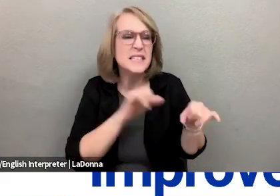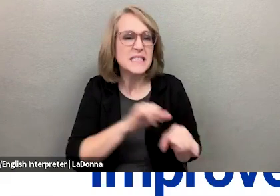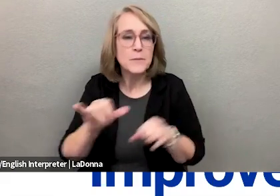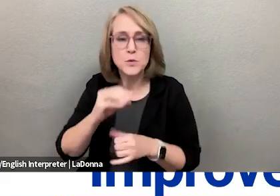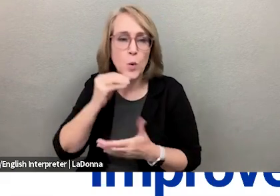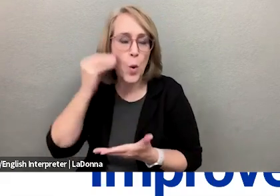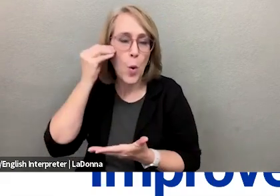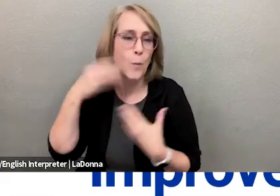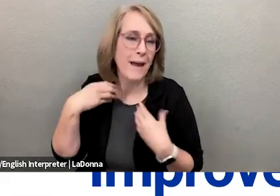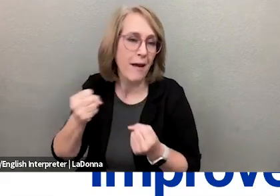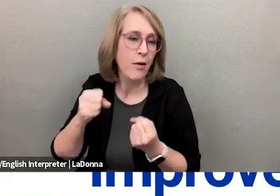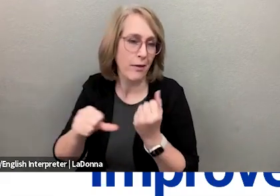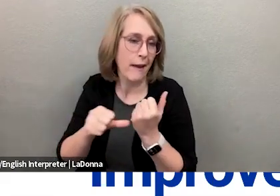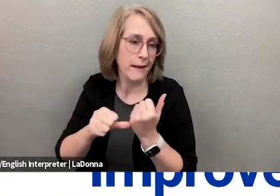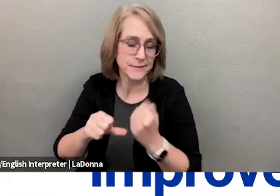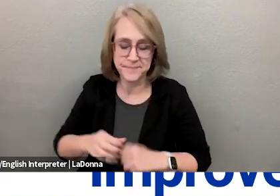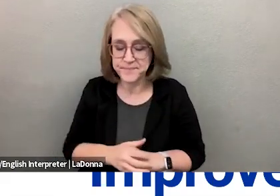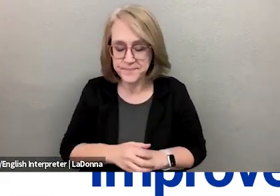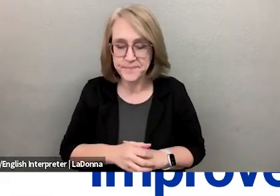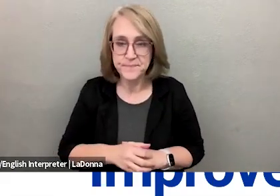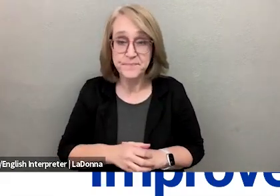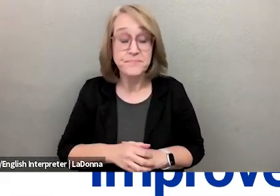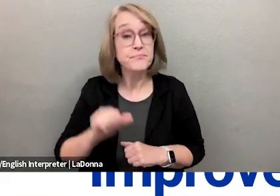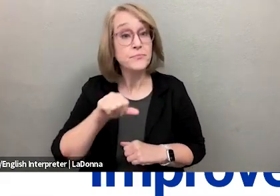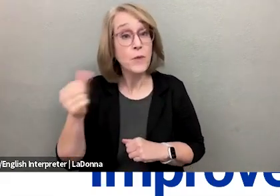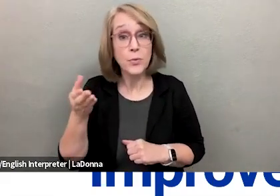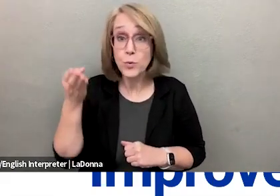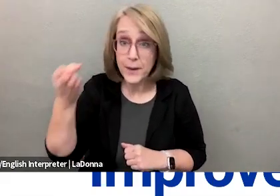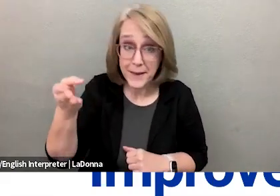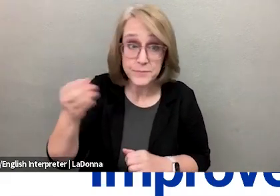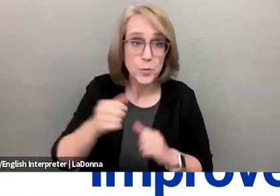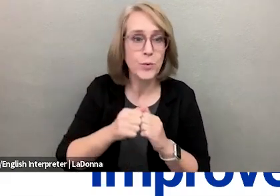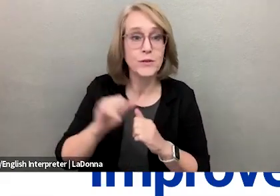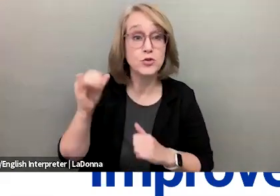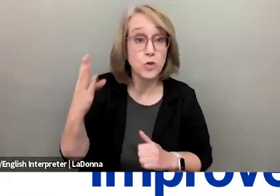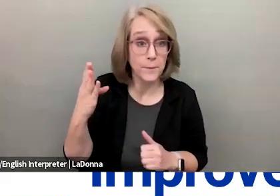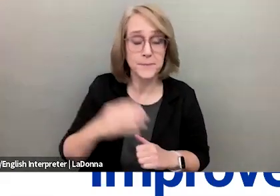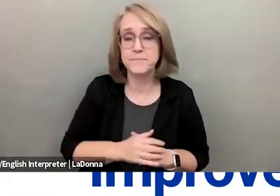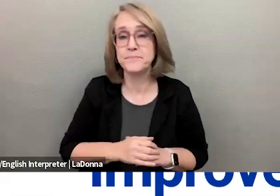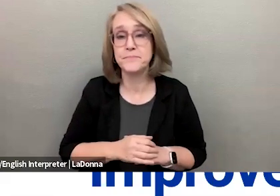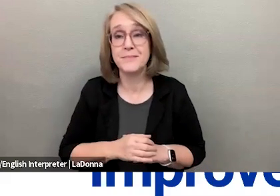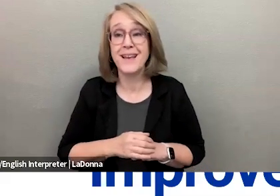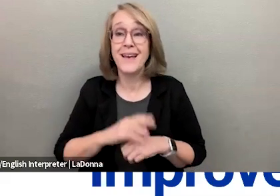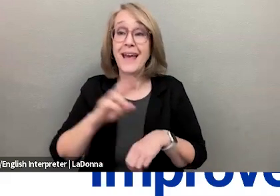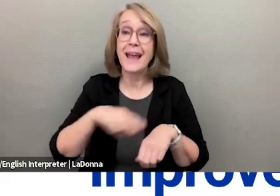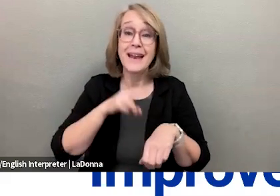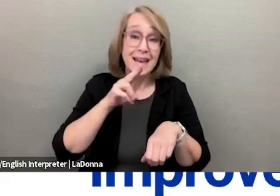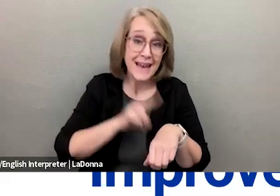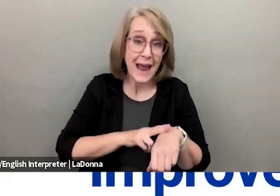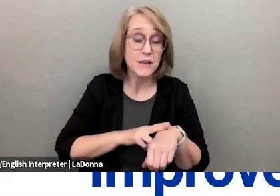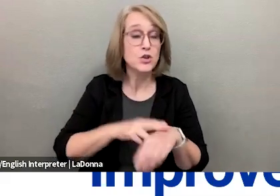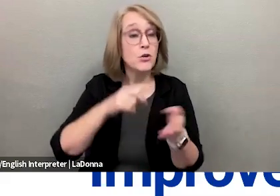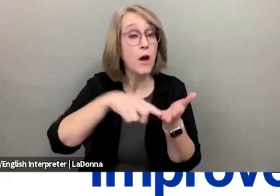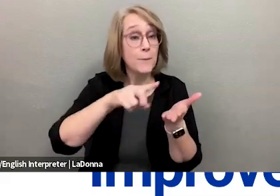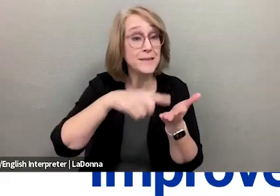A few other recommendations related to improving jobs. We could benefit from a national compensation strategy for direct care